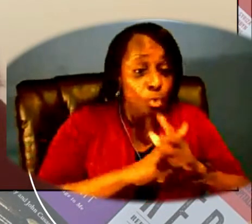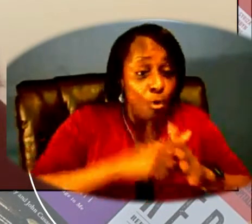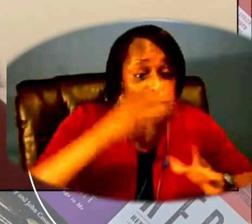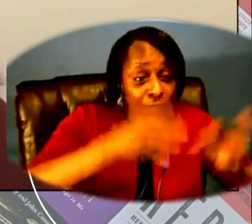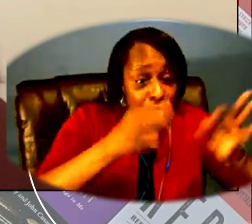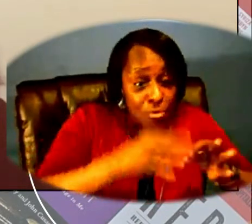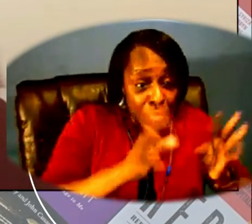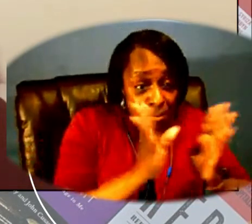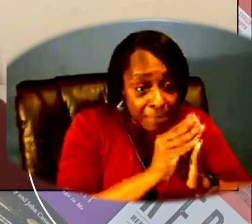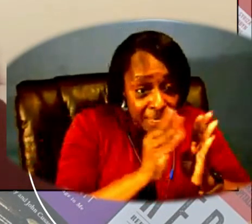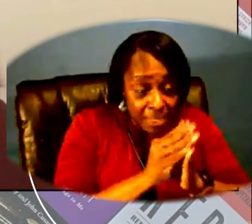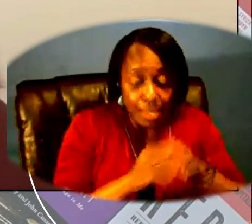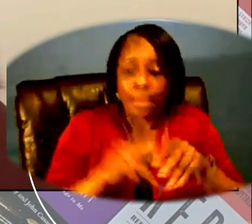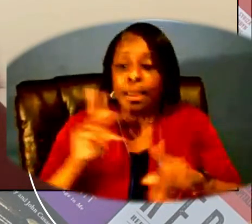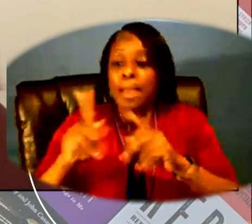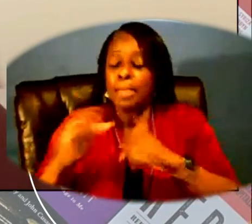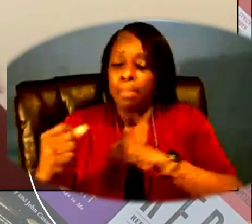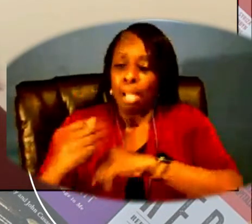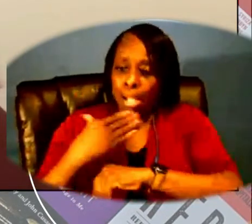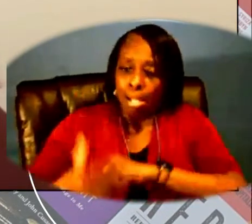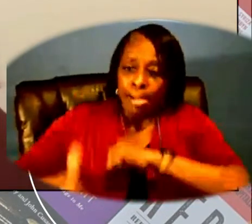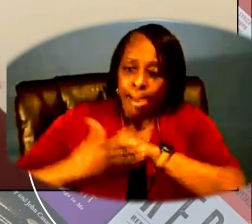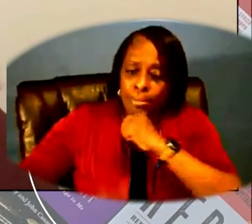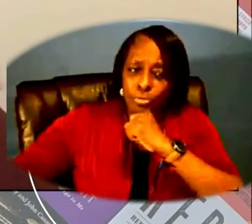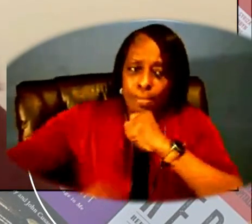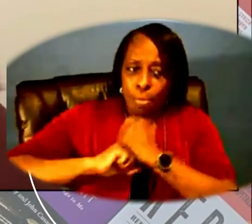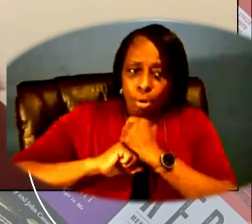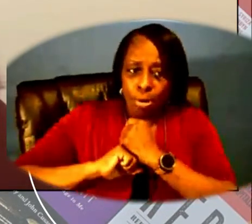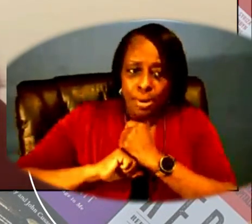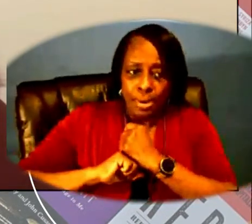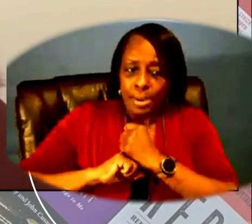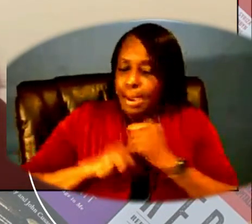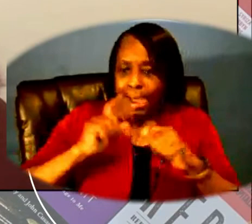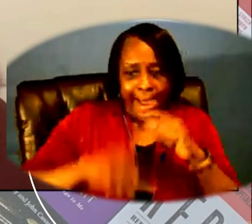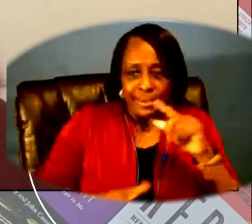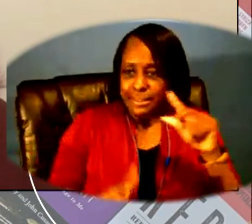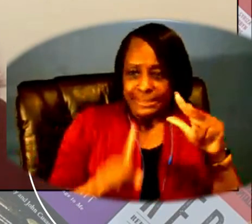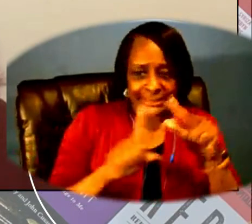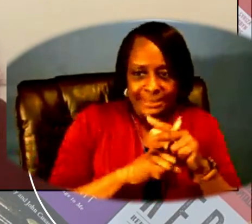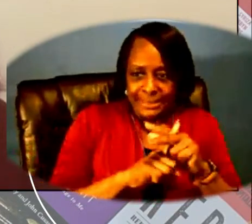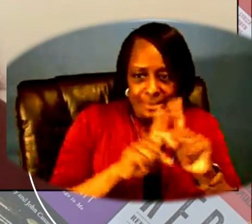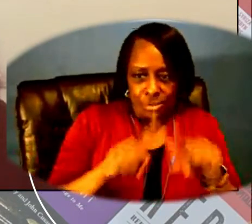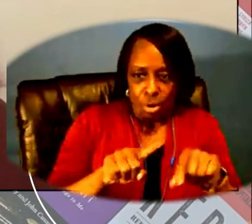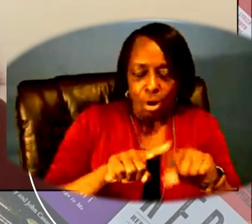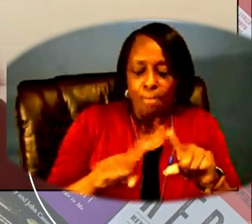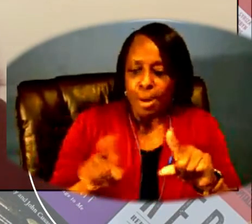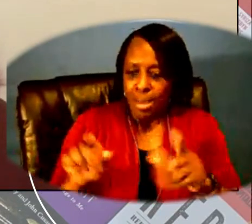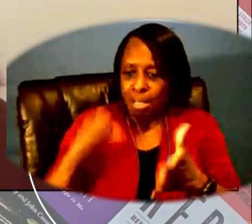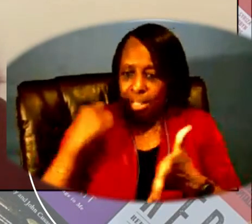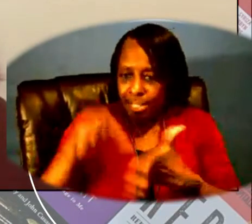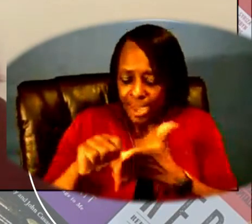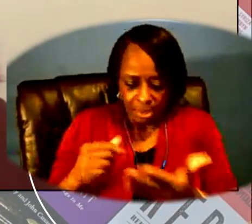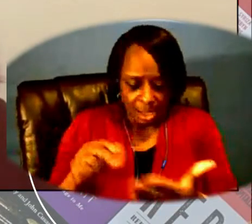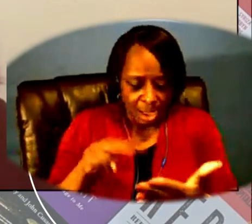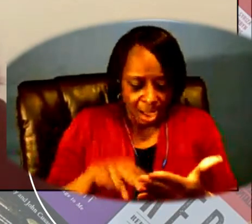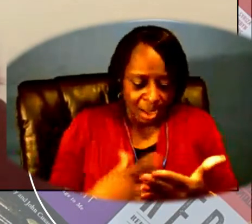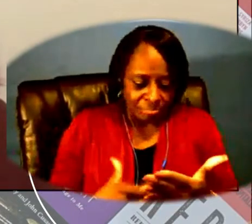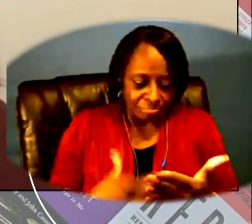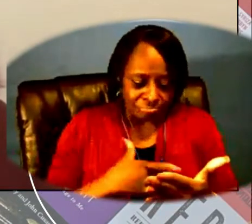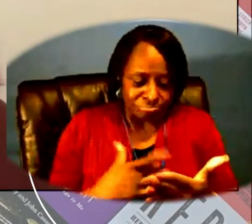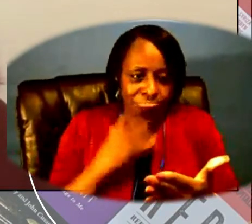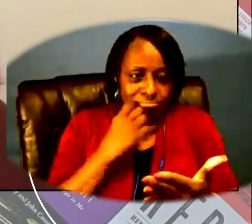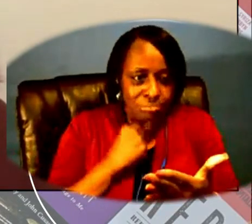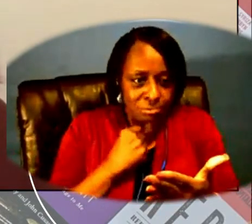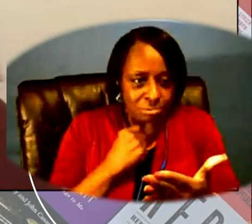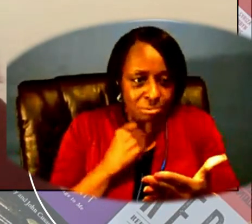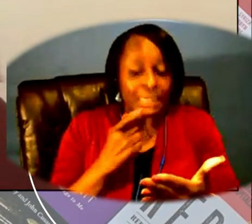sorts of things to provide service because I couldn't attend, and it mattered. And you could matter too in this movement if